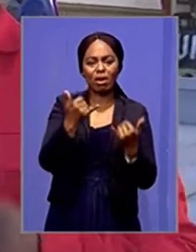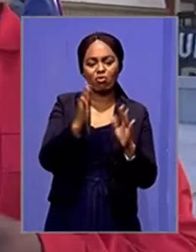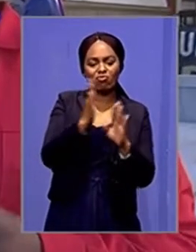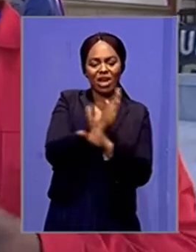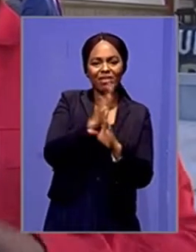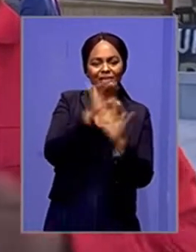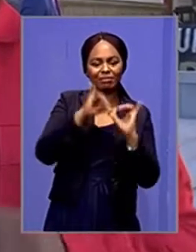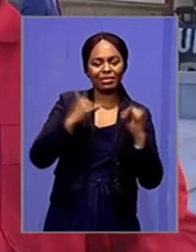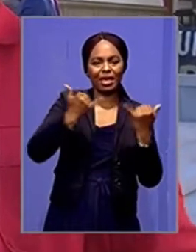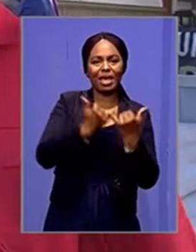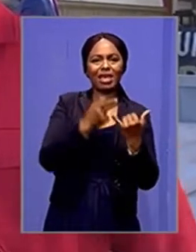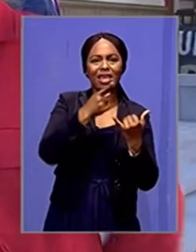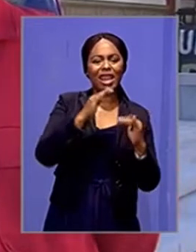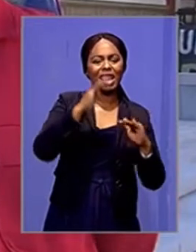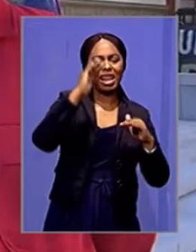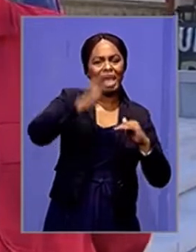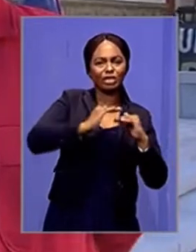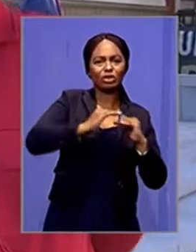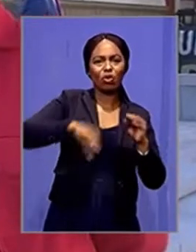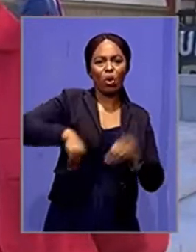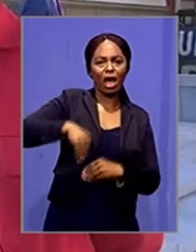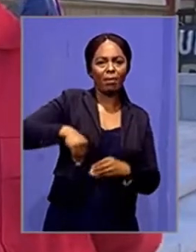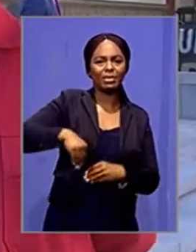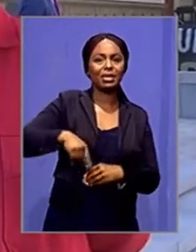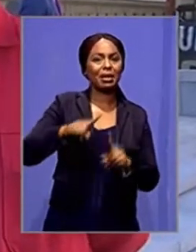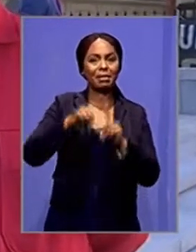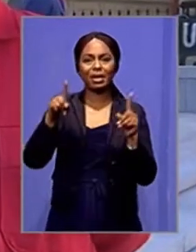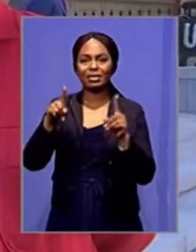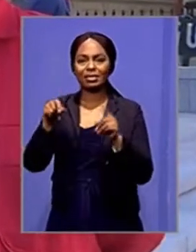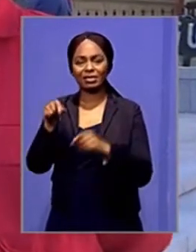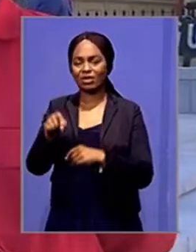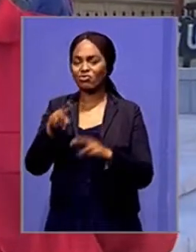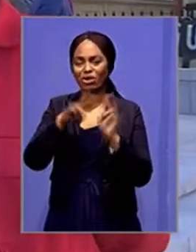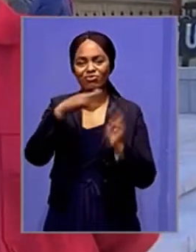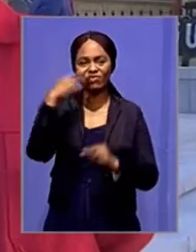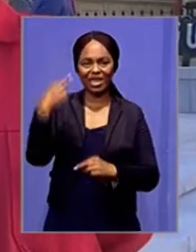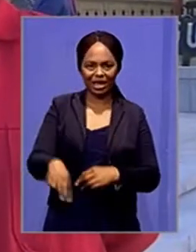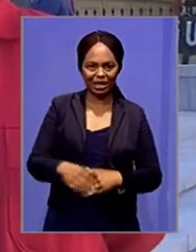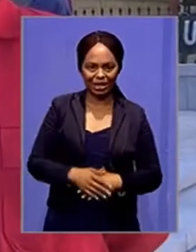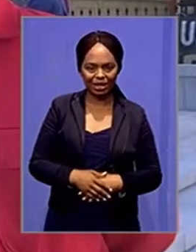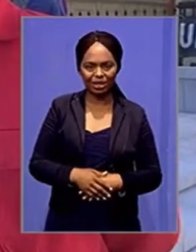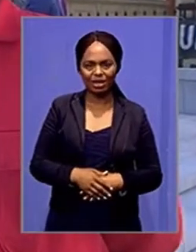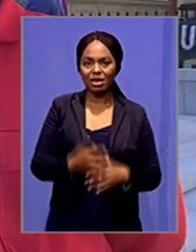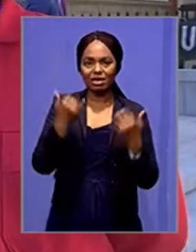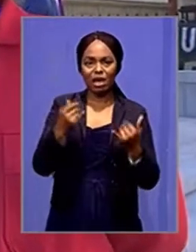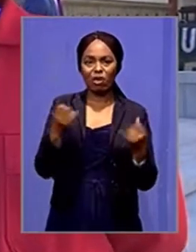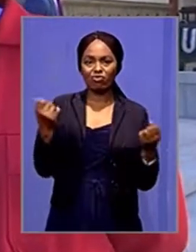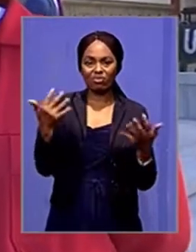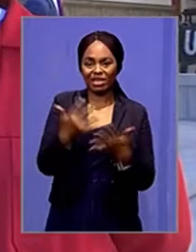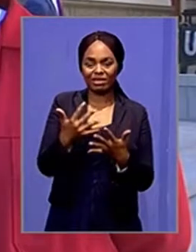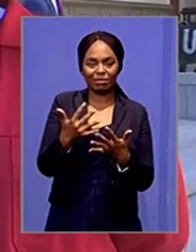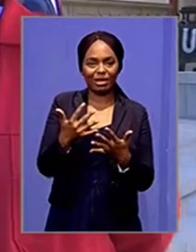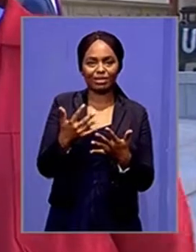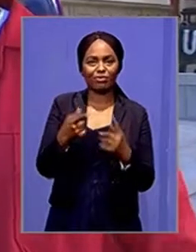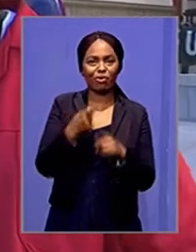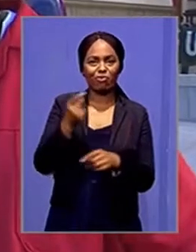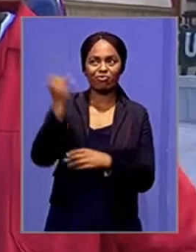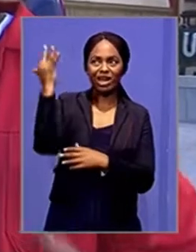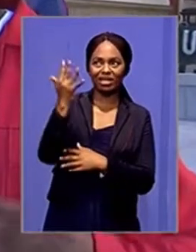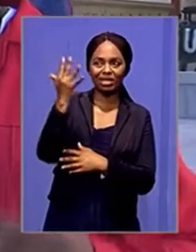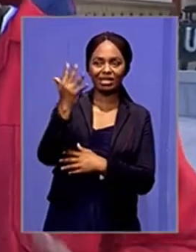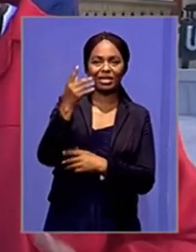is less corrupt than the public sector, which is not based on any objective reality. So we are not surprised by the midterm budget that has been delivered today, because we expected that they have